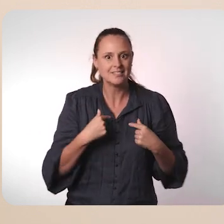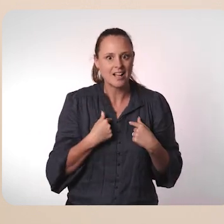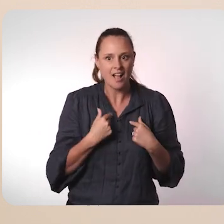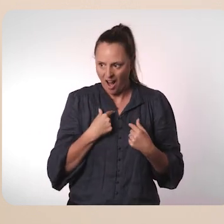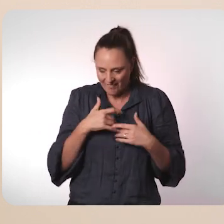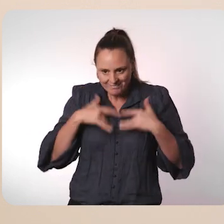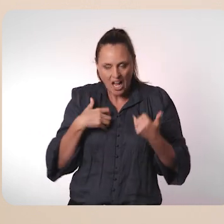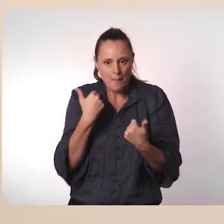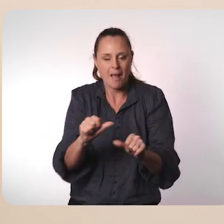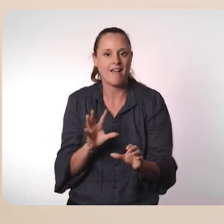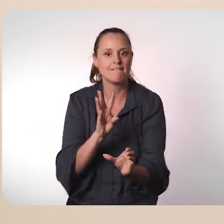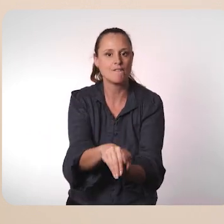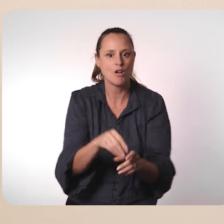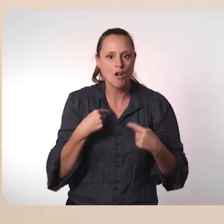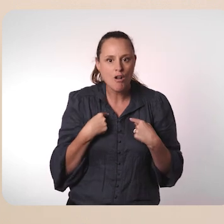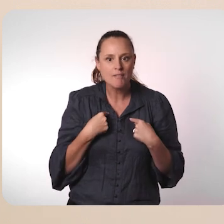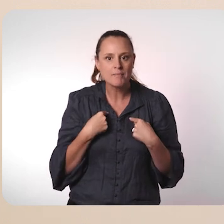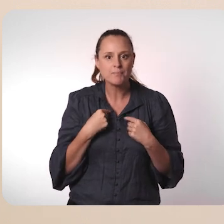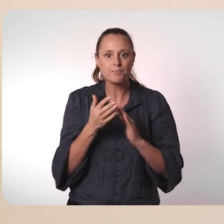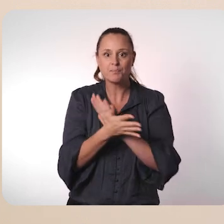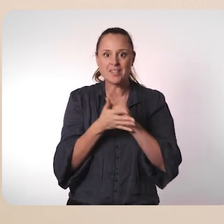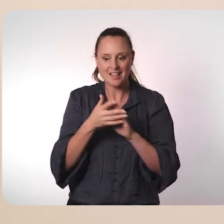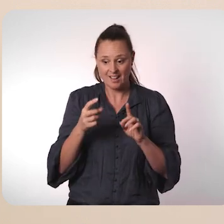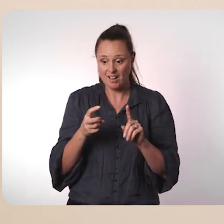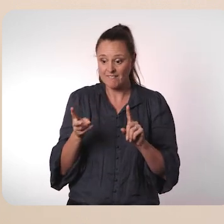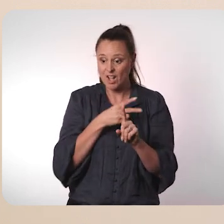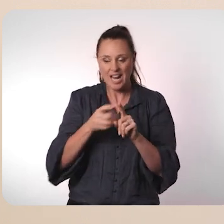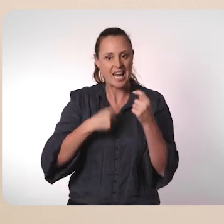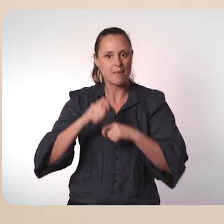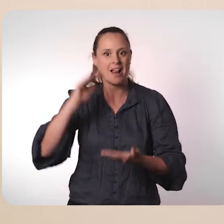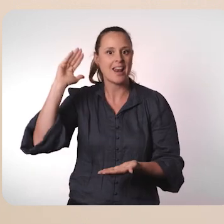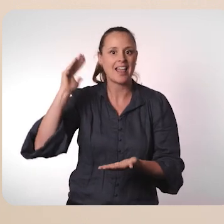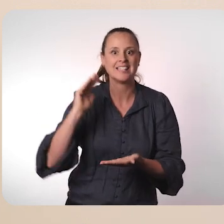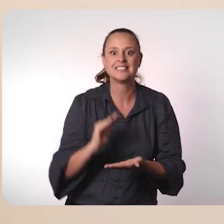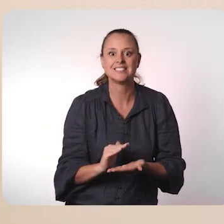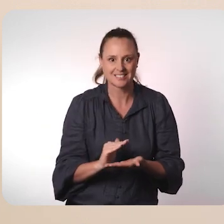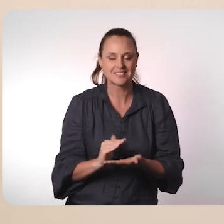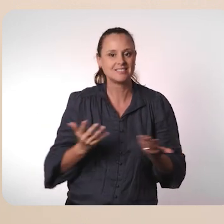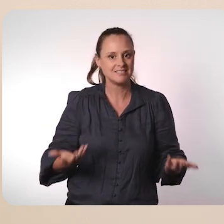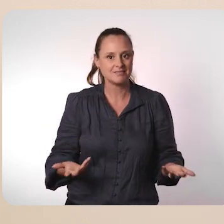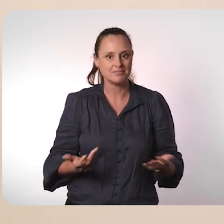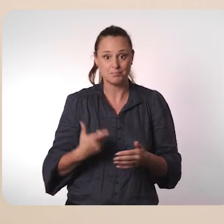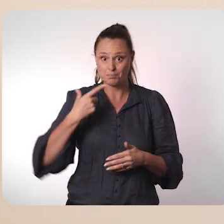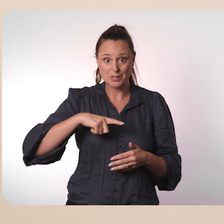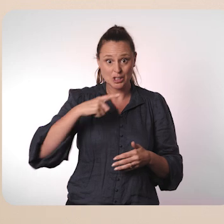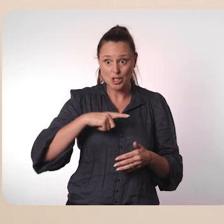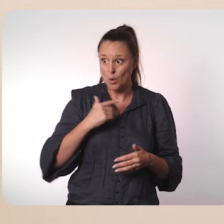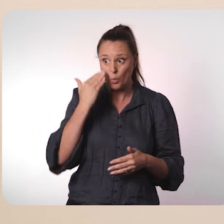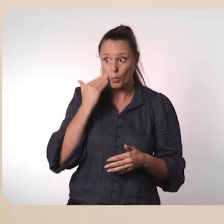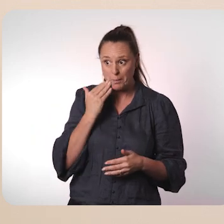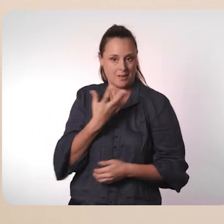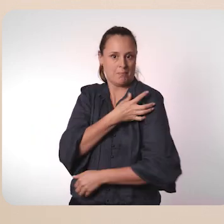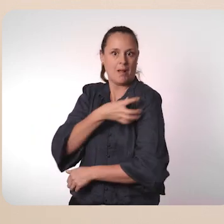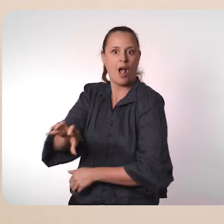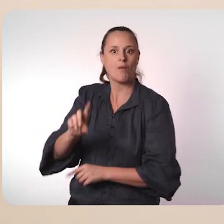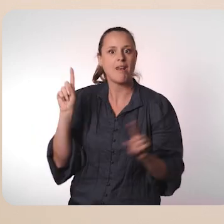involved that helps prevent violence against women. Where you have women who are empowered, safe